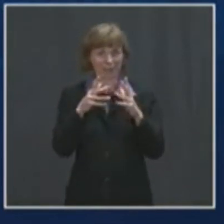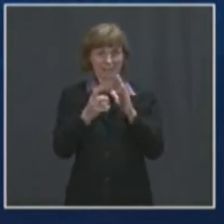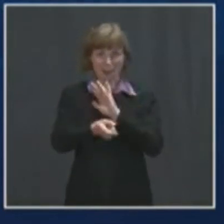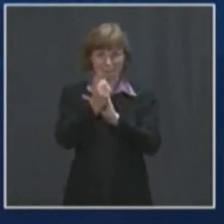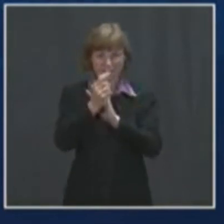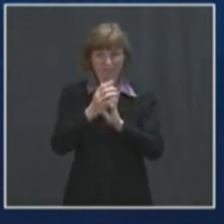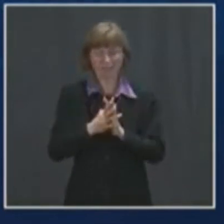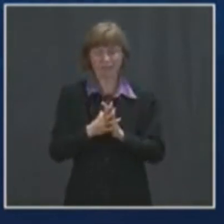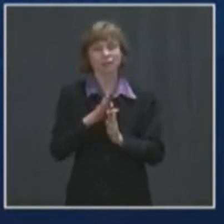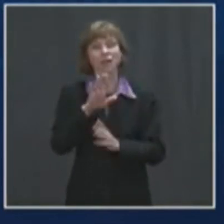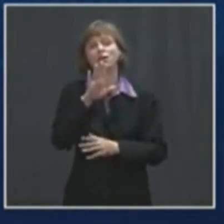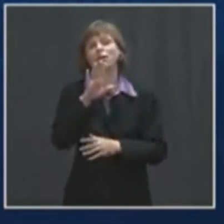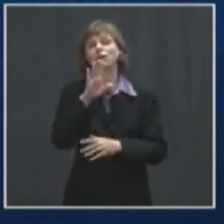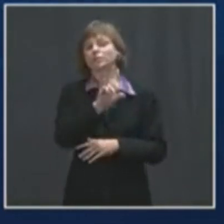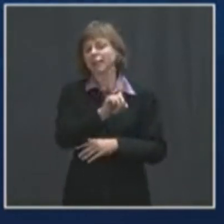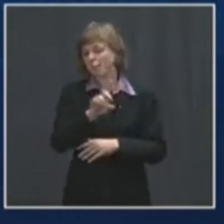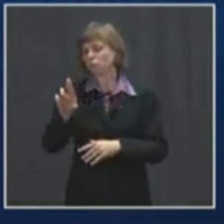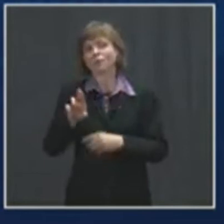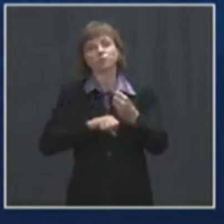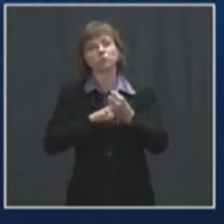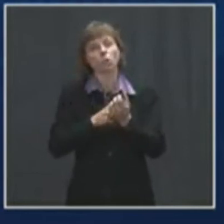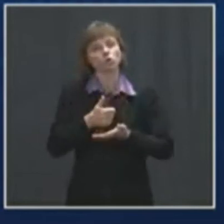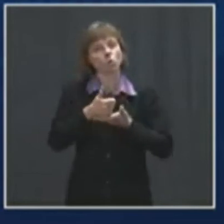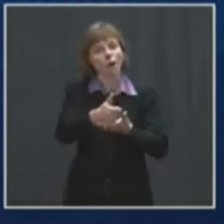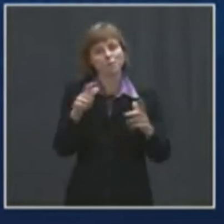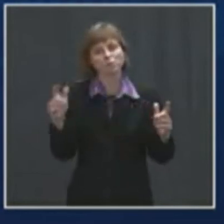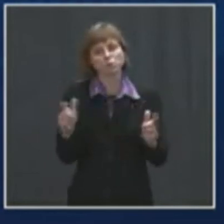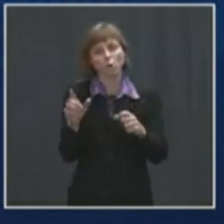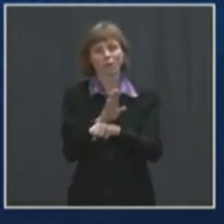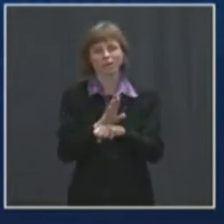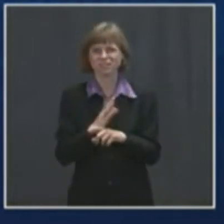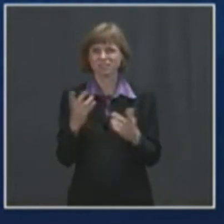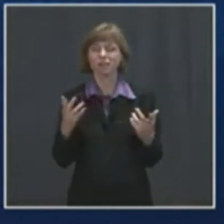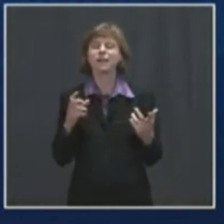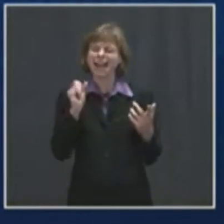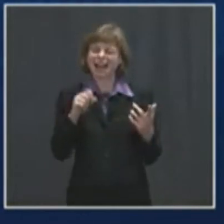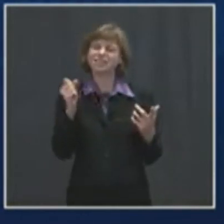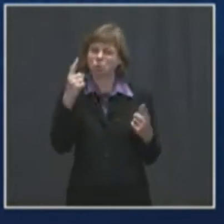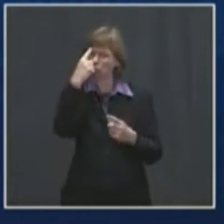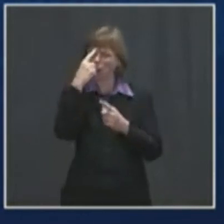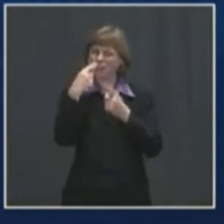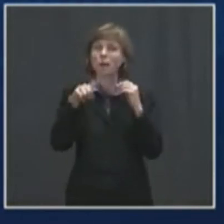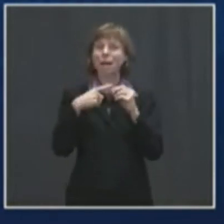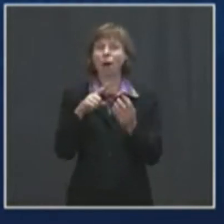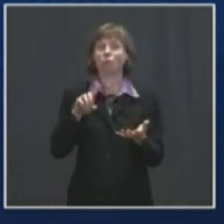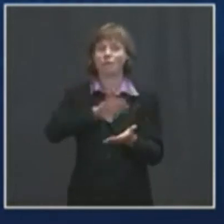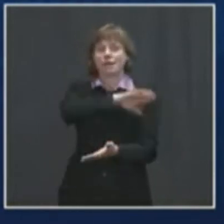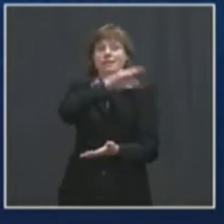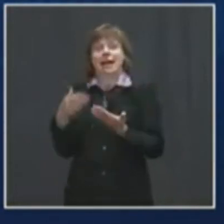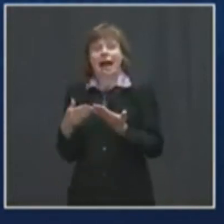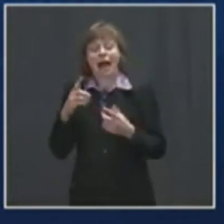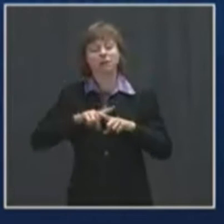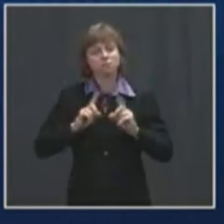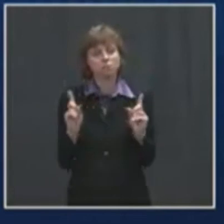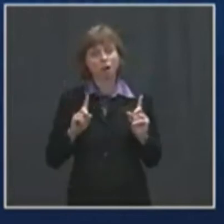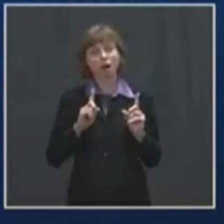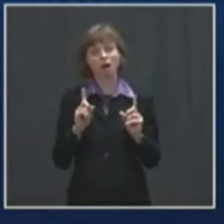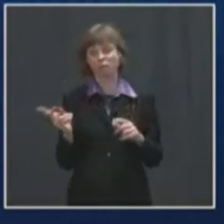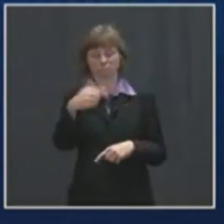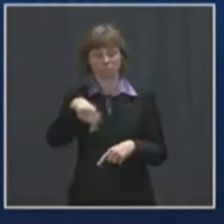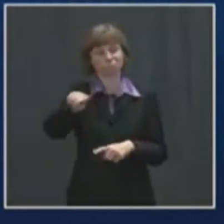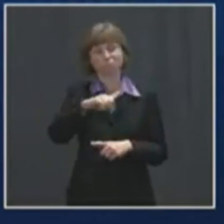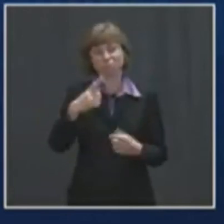helping small businesses. There's disagreement, certainly on the size, but there is a shared view that the American people need relief,